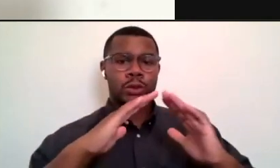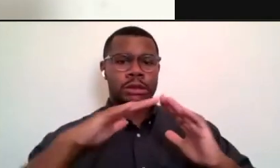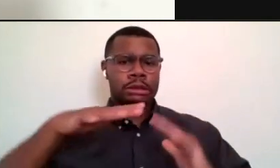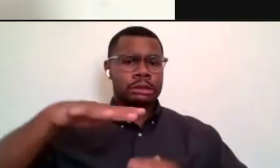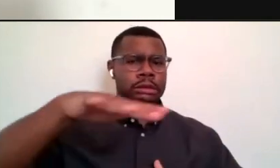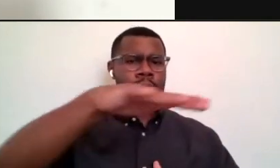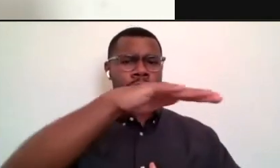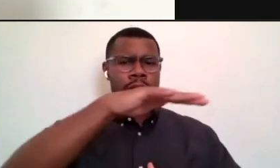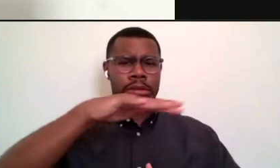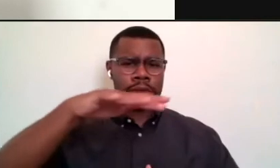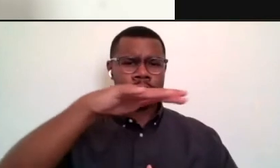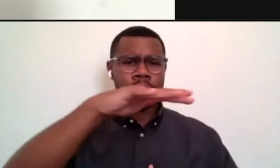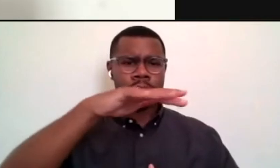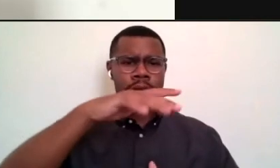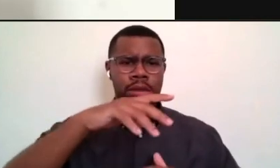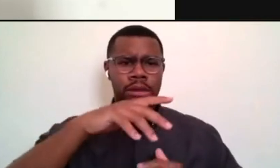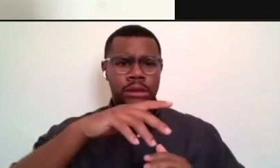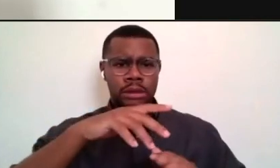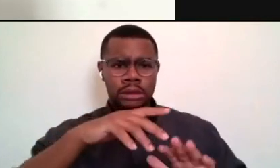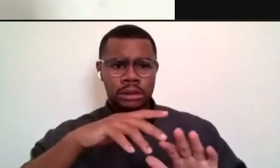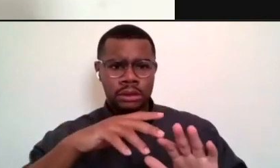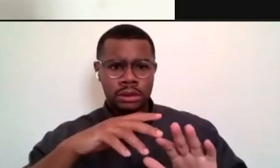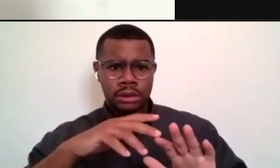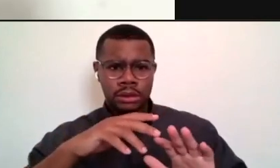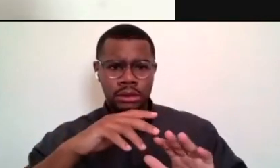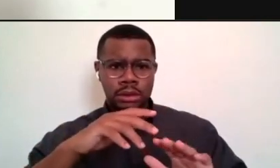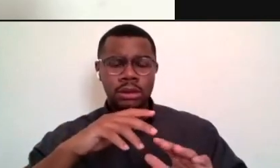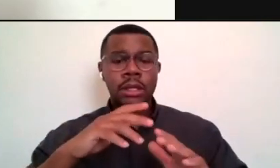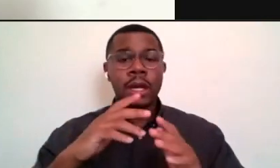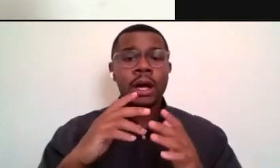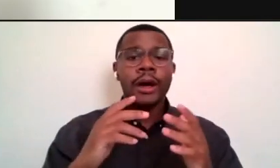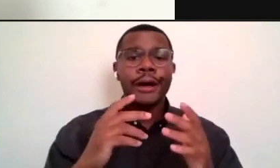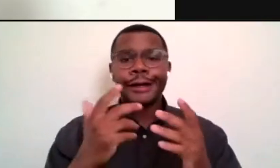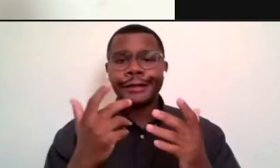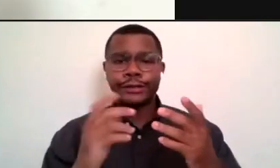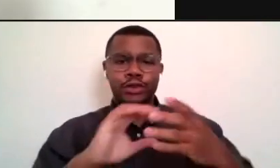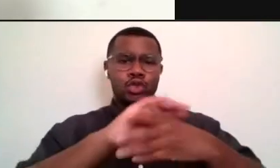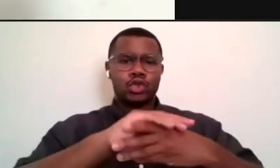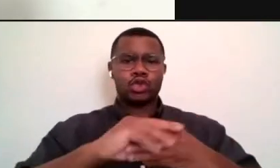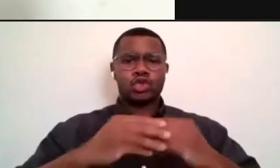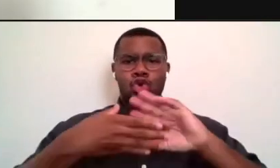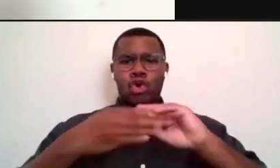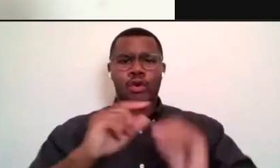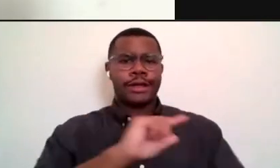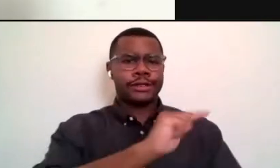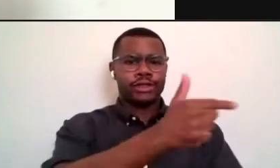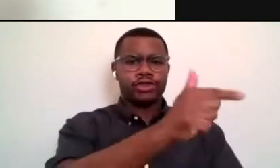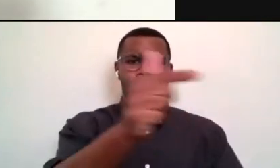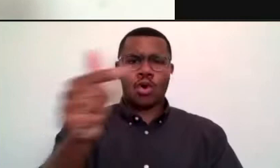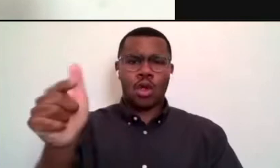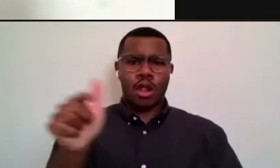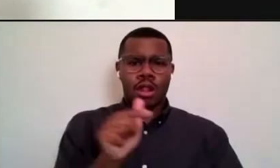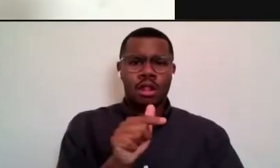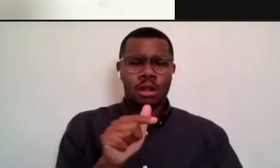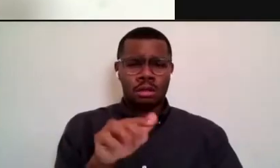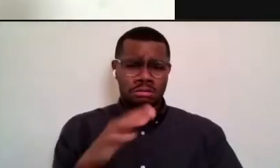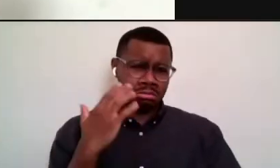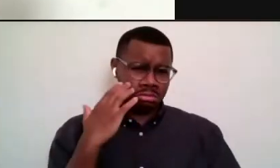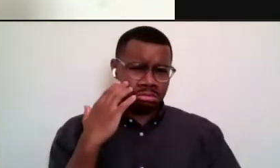really useful for ensembles, and that's just a simple story circle. And I'm sure a lot of folks who are listening who know about the story